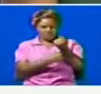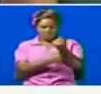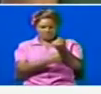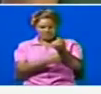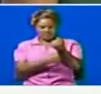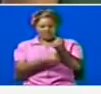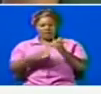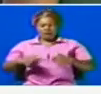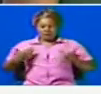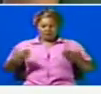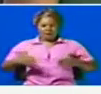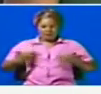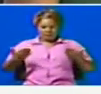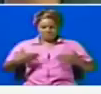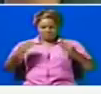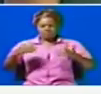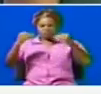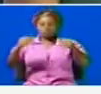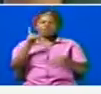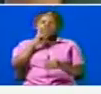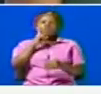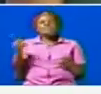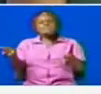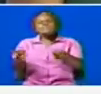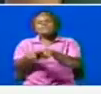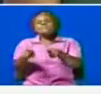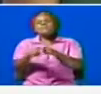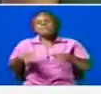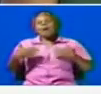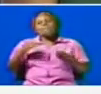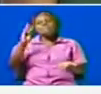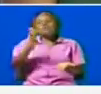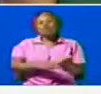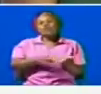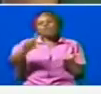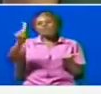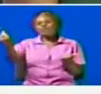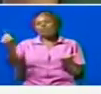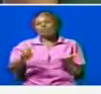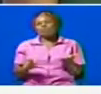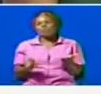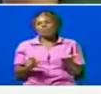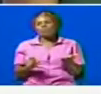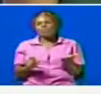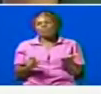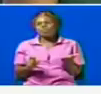welcomed the move by IEBC to postpone the election tomorrow. Are you hearing the same sentiments where you are?